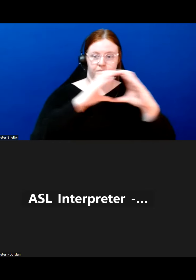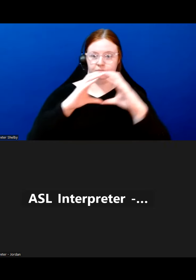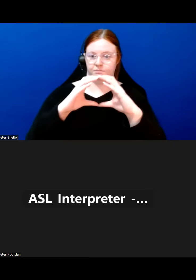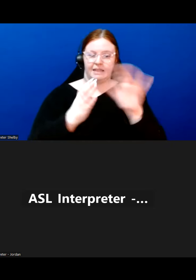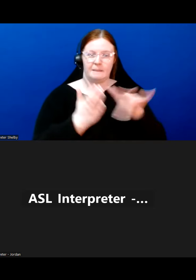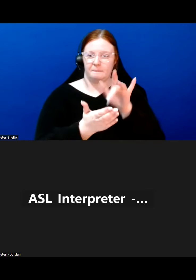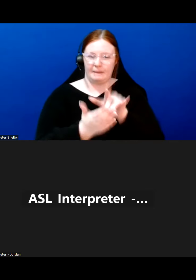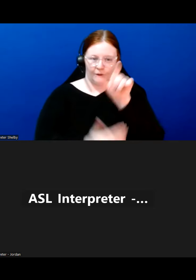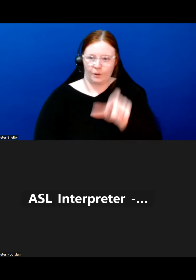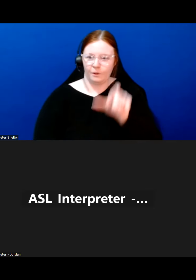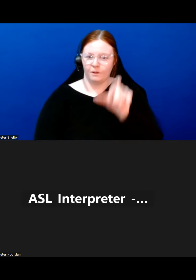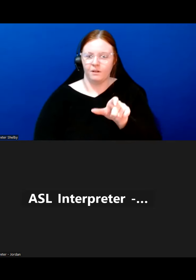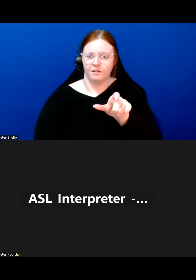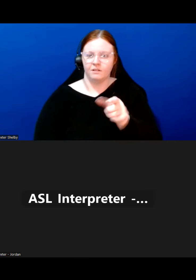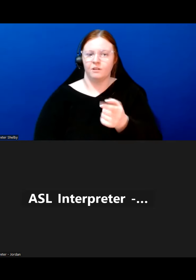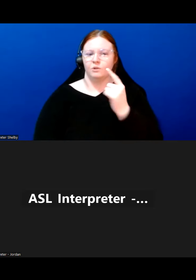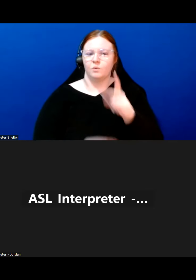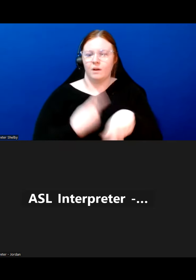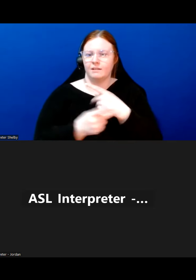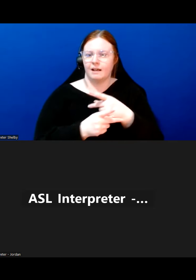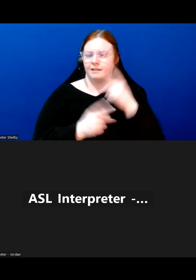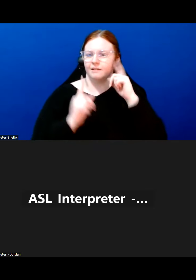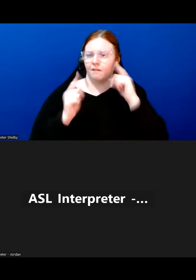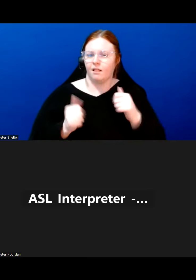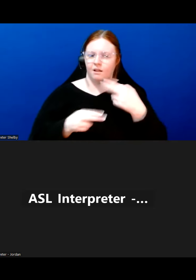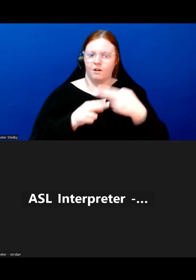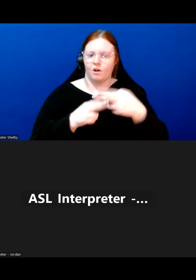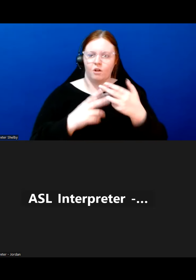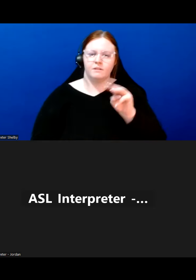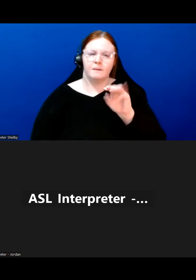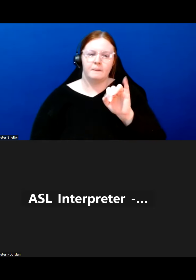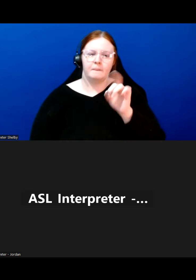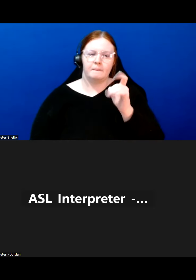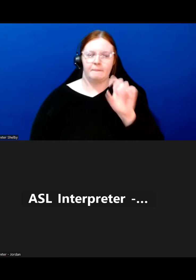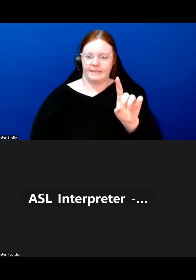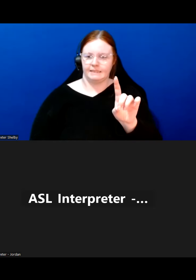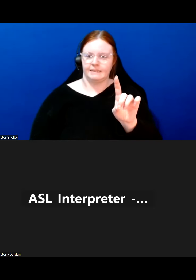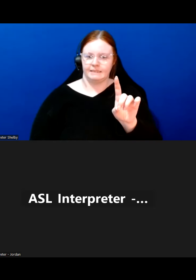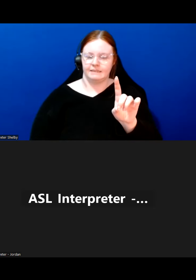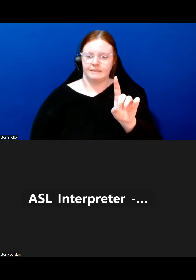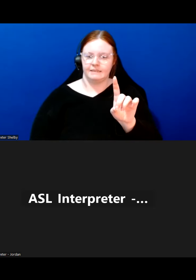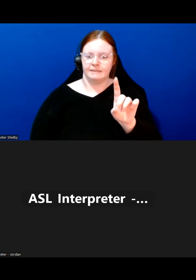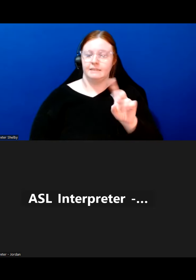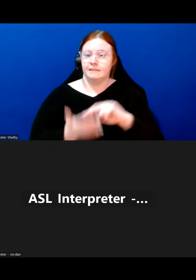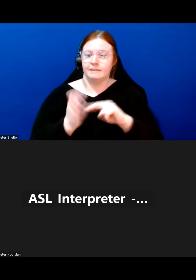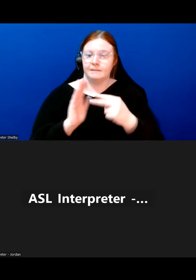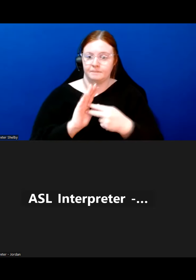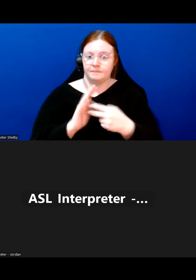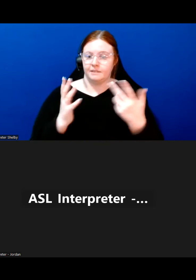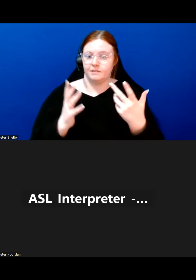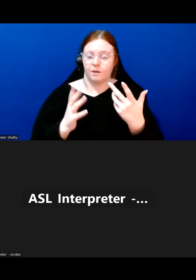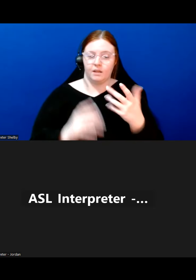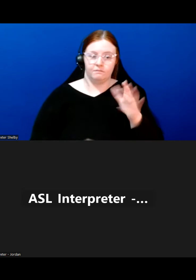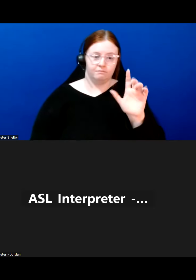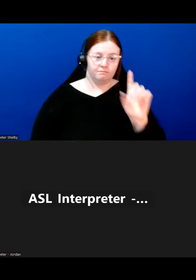a third type of hearing loss called mixed. And that occurs when it's a combination of a